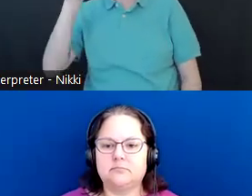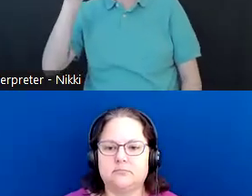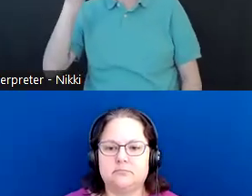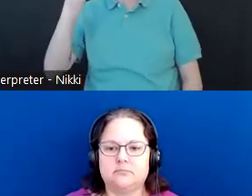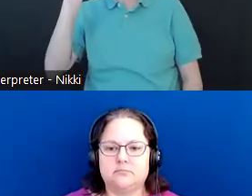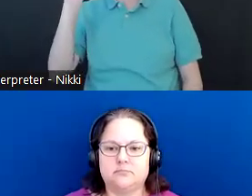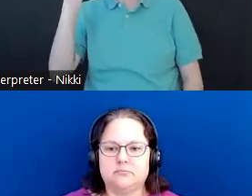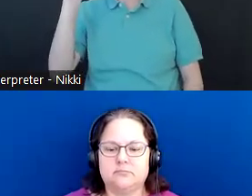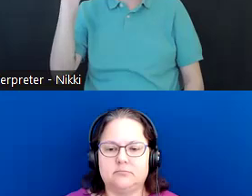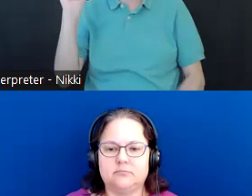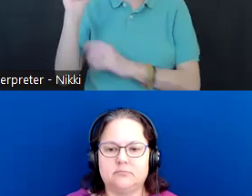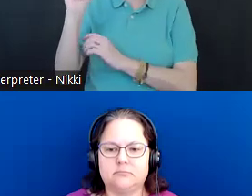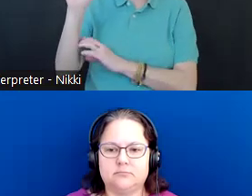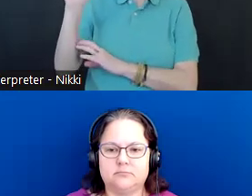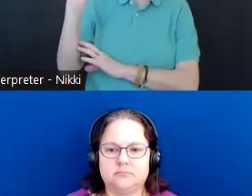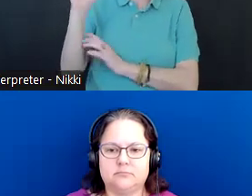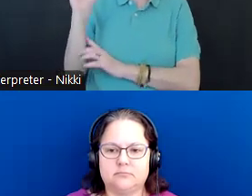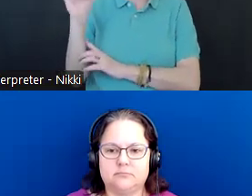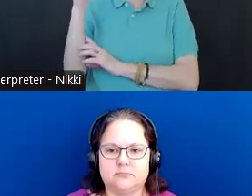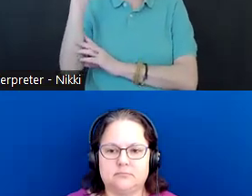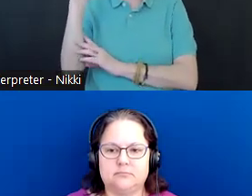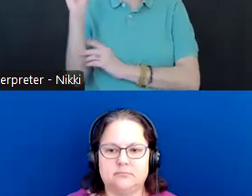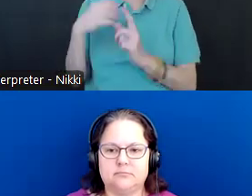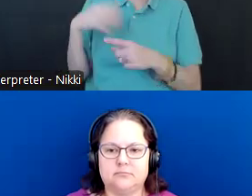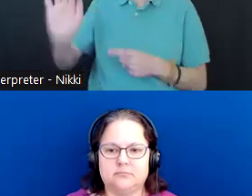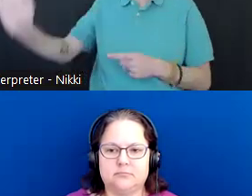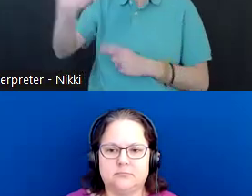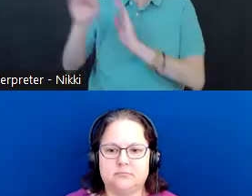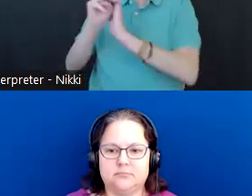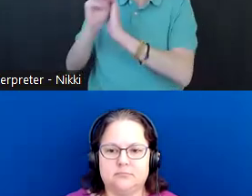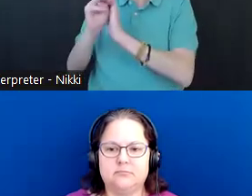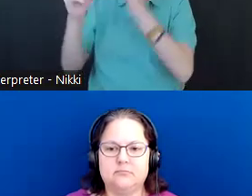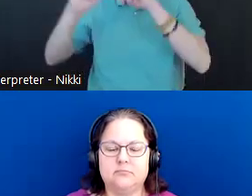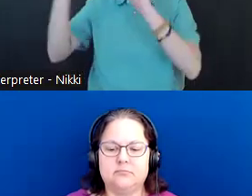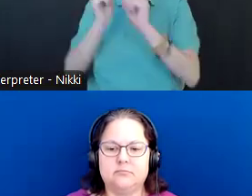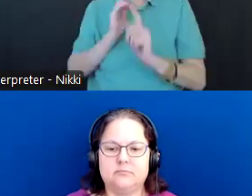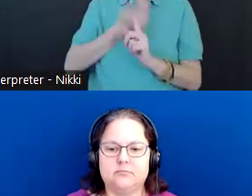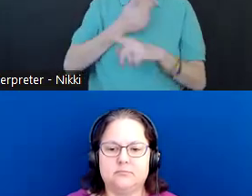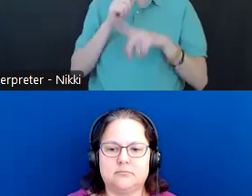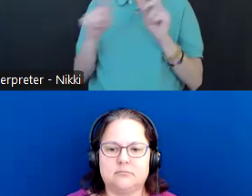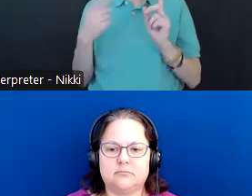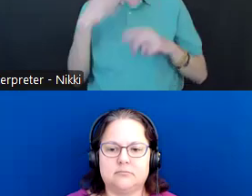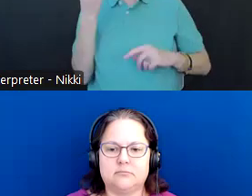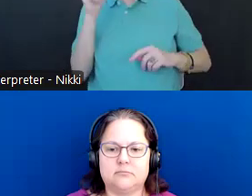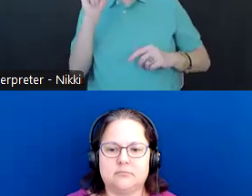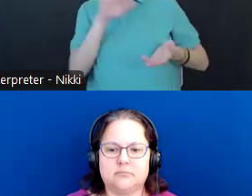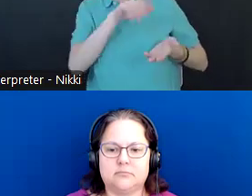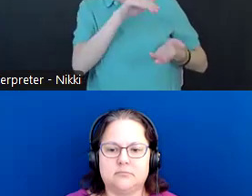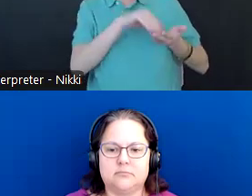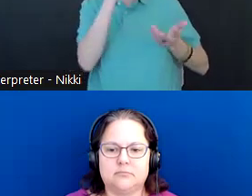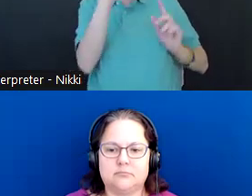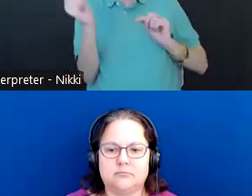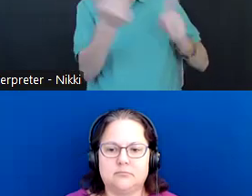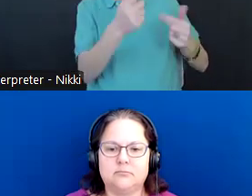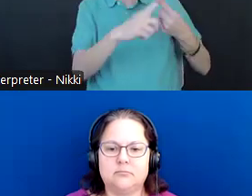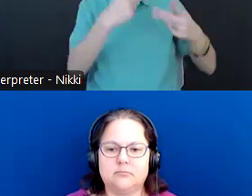various models of how this is done. I know your model differs than ours, but they at least leave it up to the burn centers to figure out how to